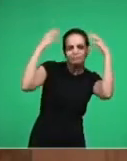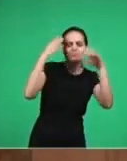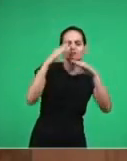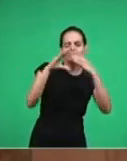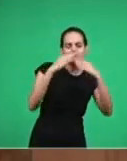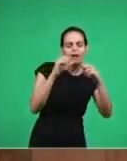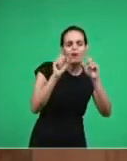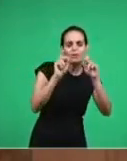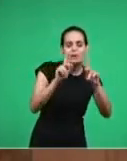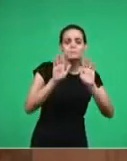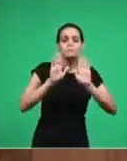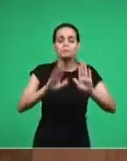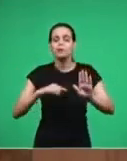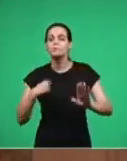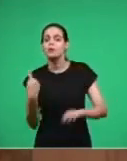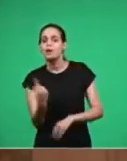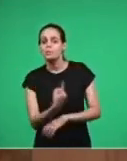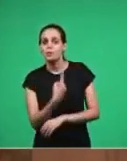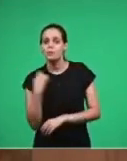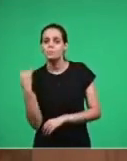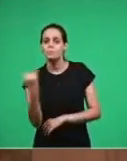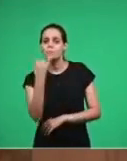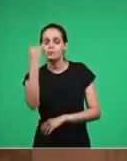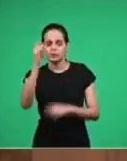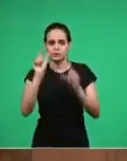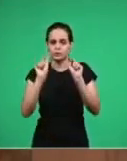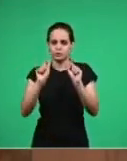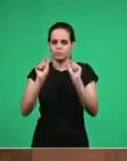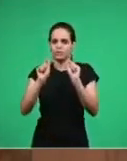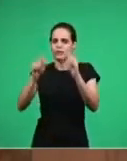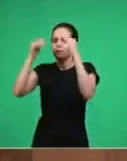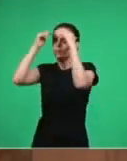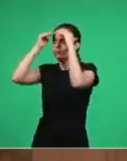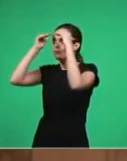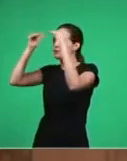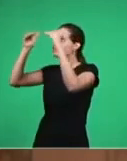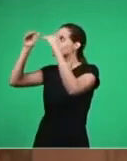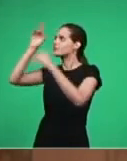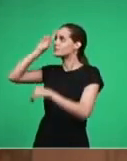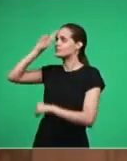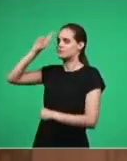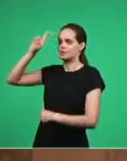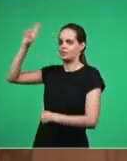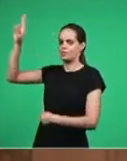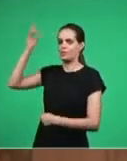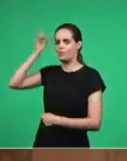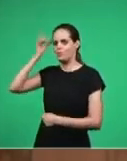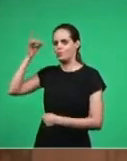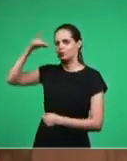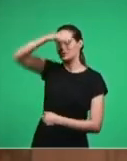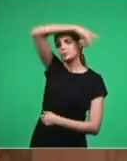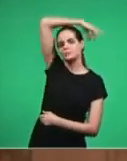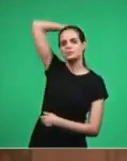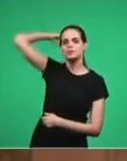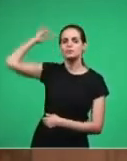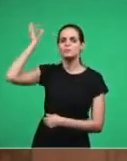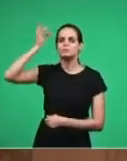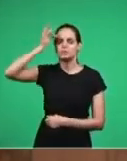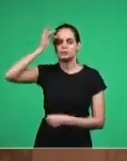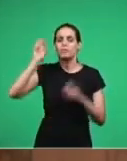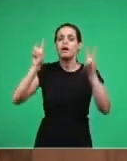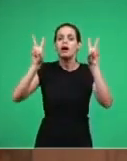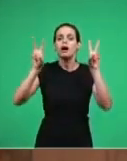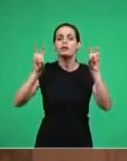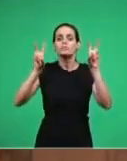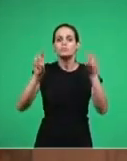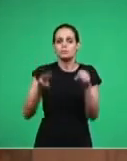For us, what is important is to understand what comes from the Holy Spirit. We